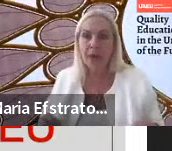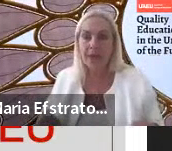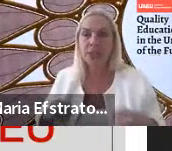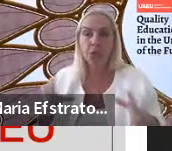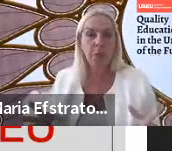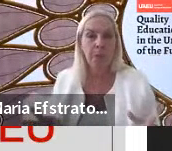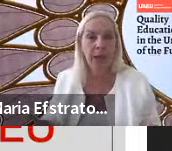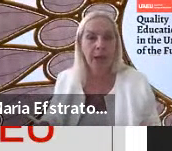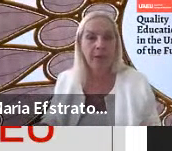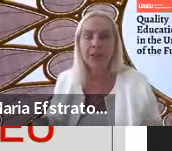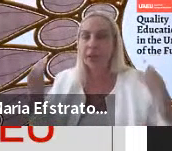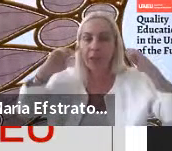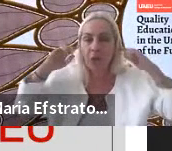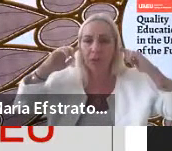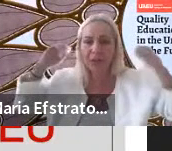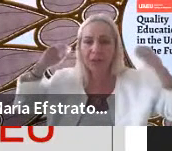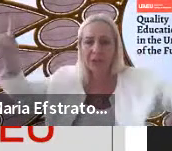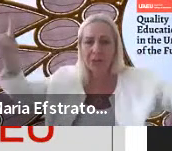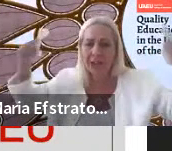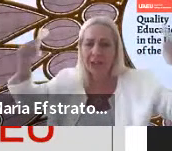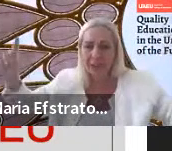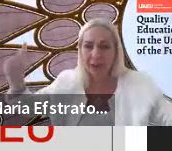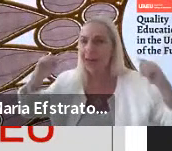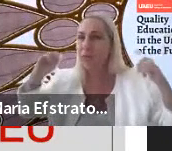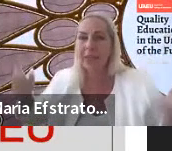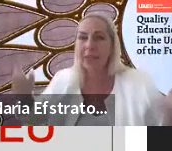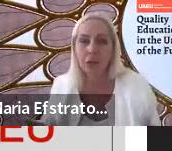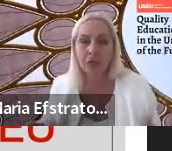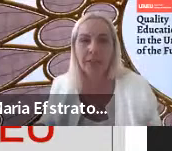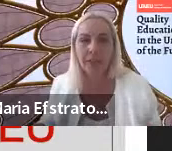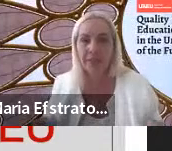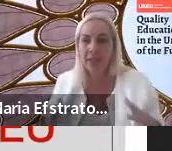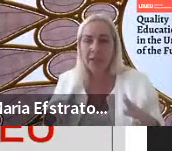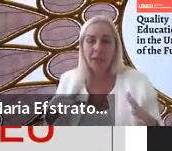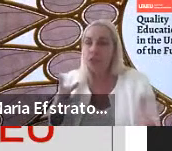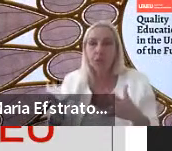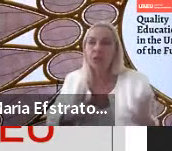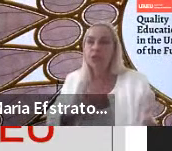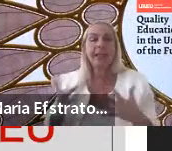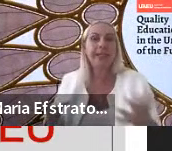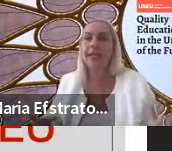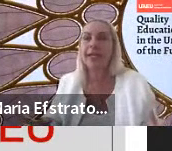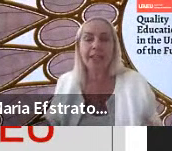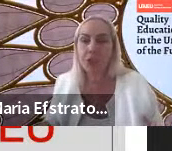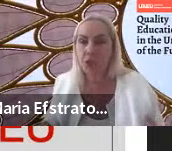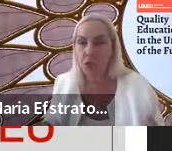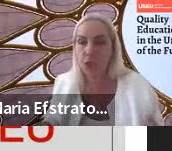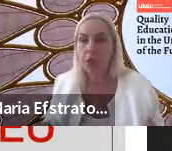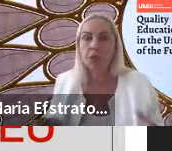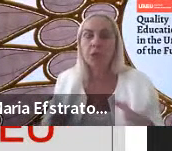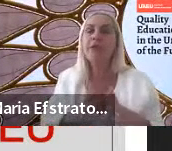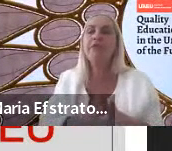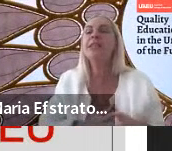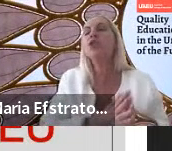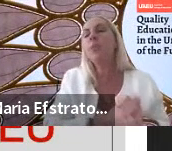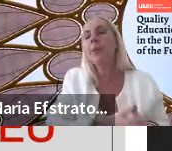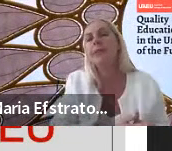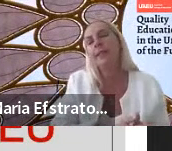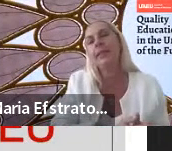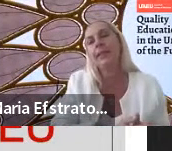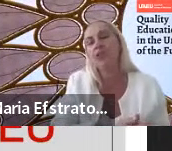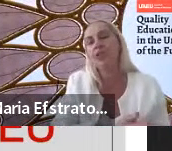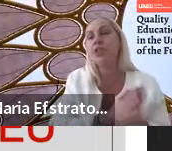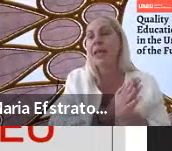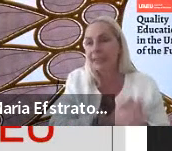and ready to prepare that we cannot hear each other and we cannot hear due to technical issues. So they face so